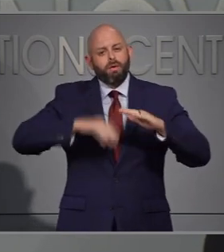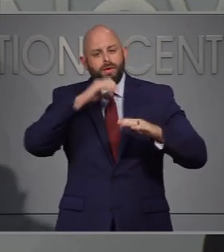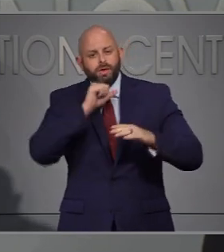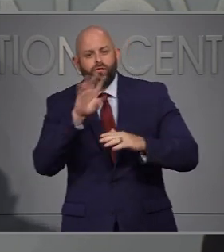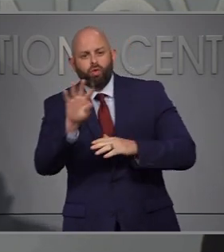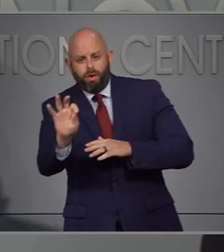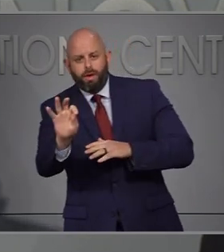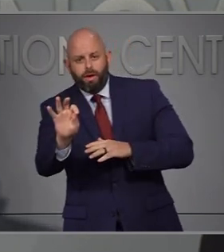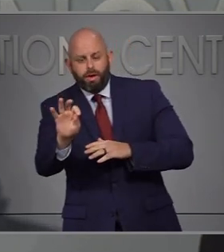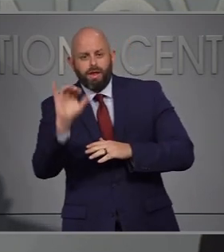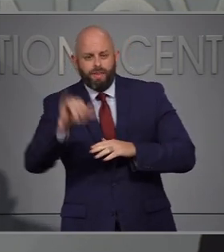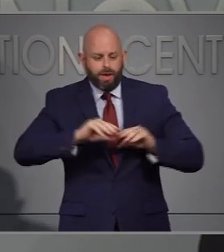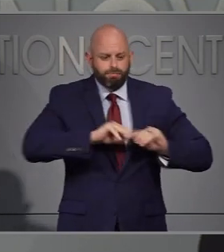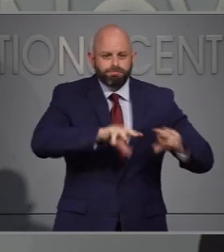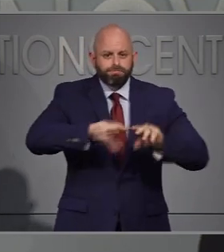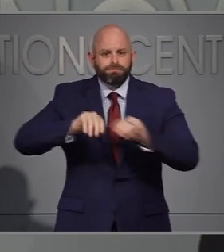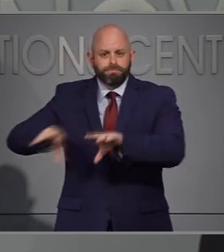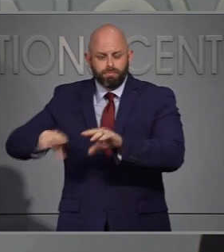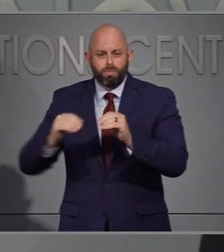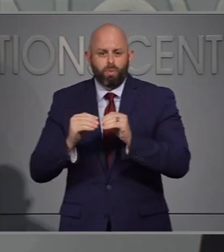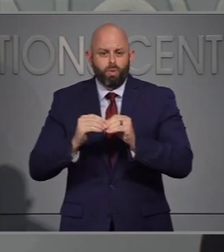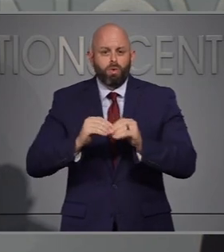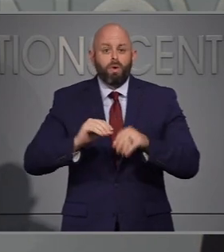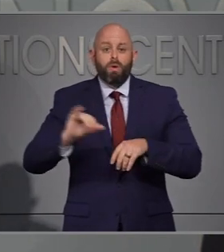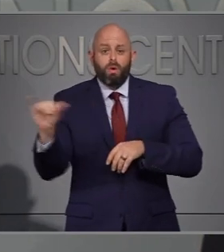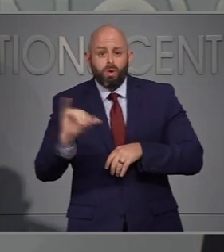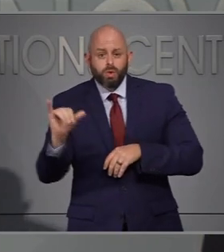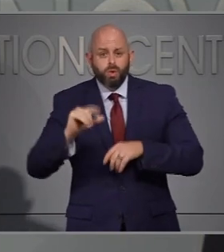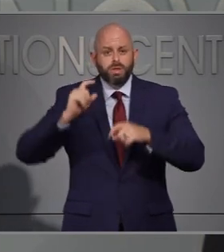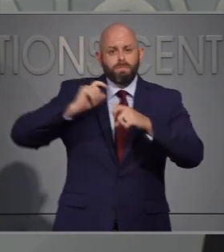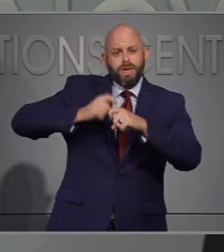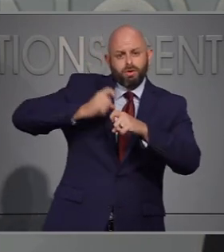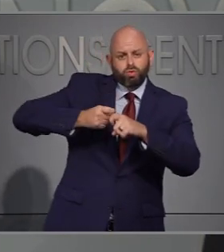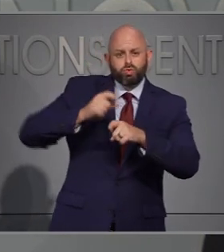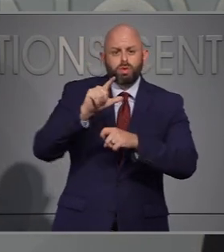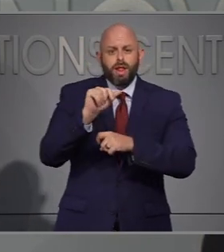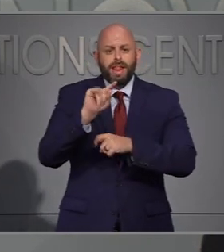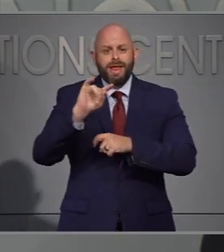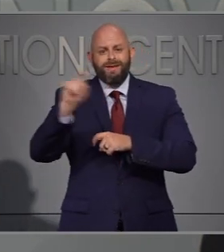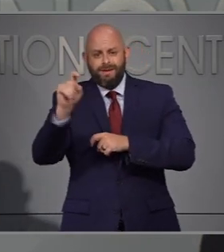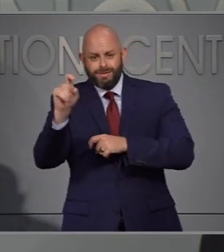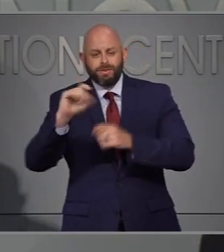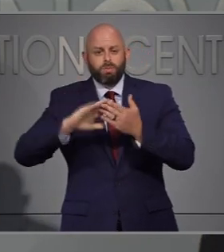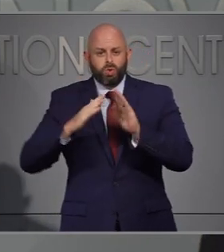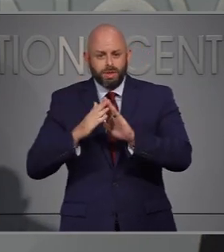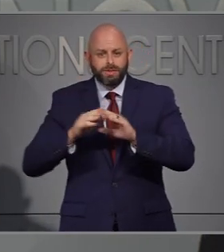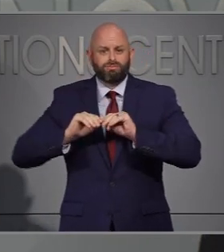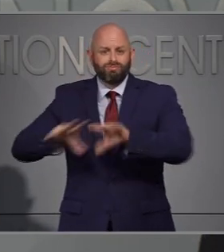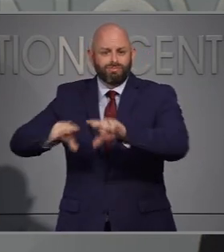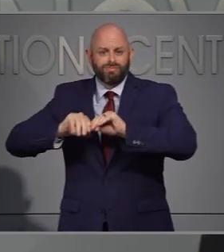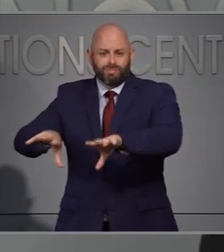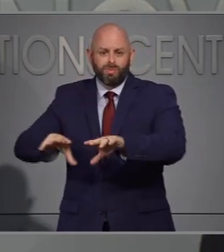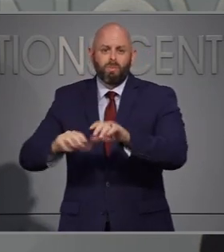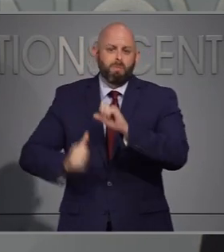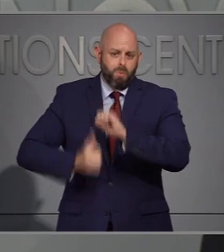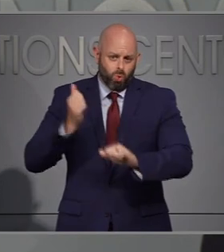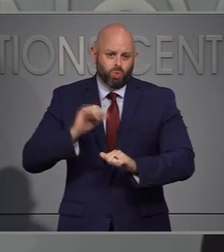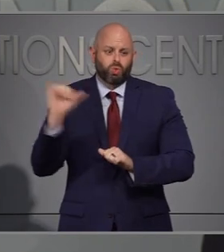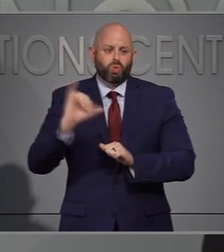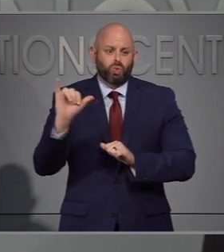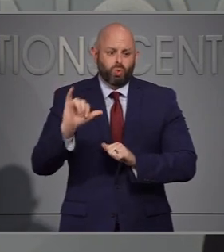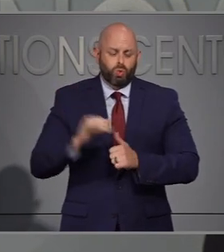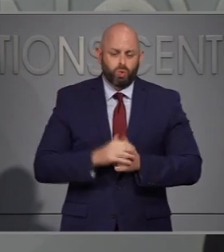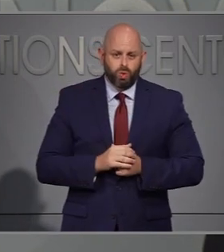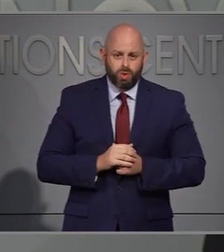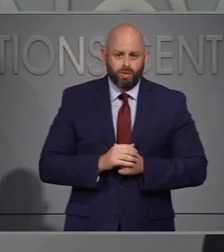also seeing that our Hispanic and Latinx communities are being particularly hard hit by COVID-19. Many work